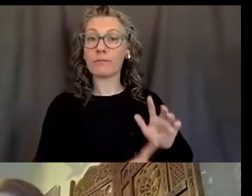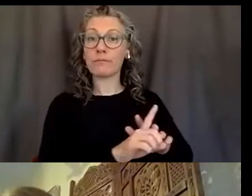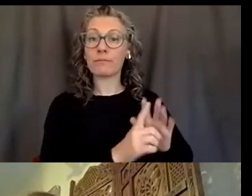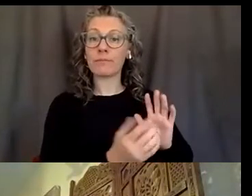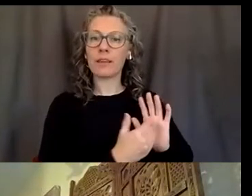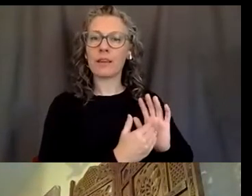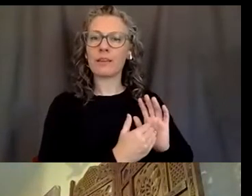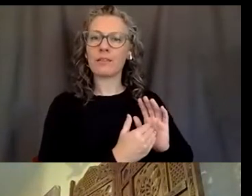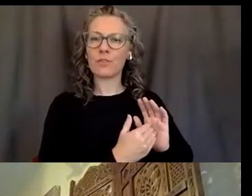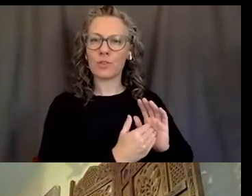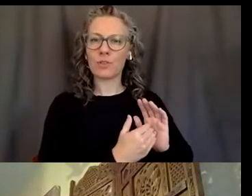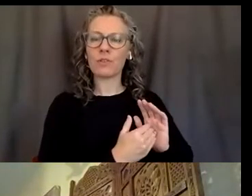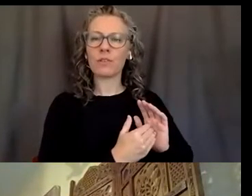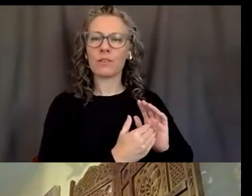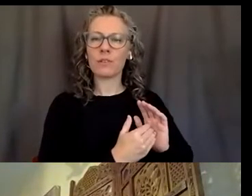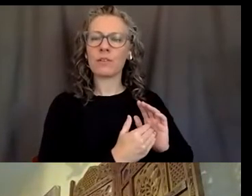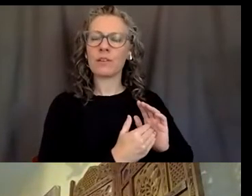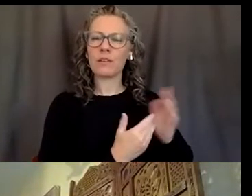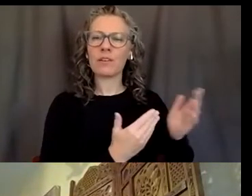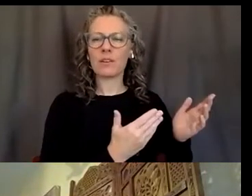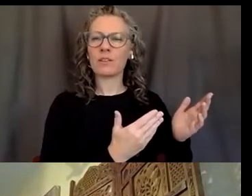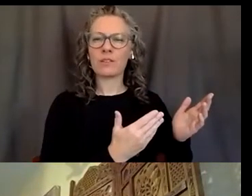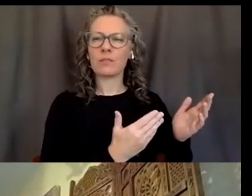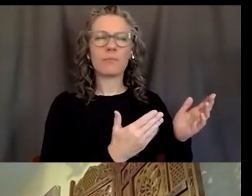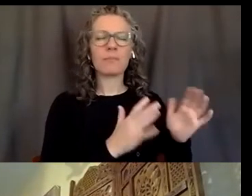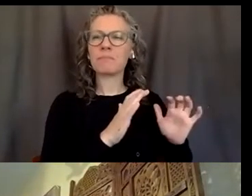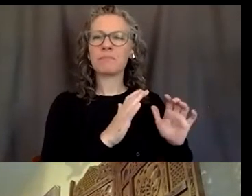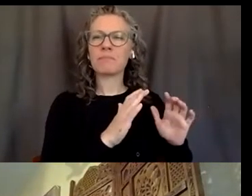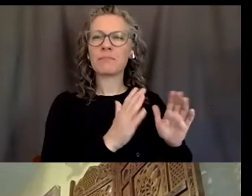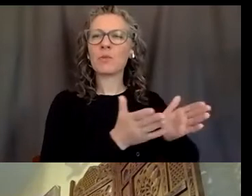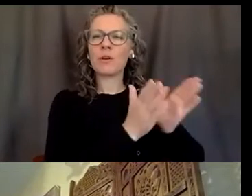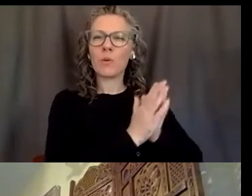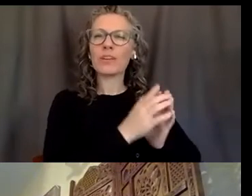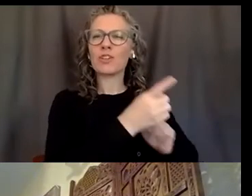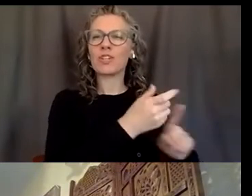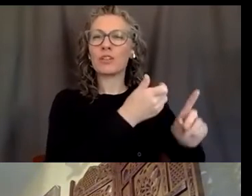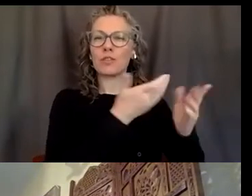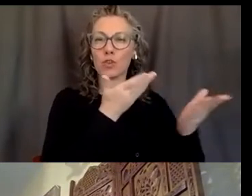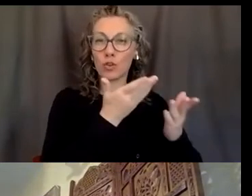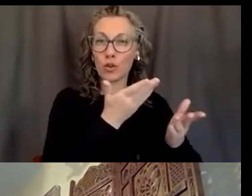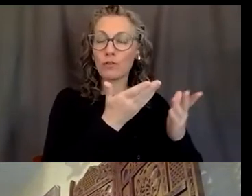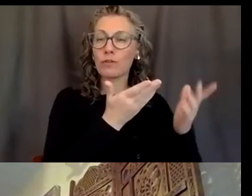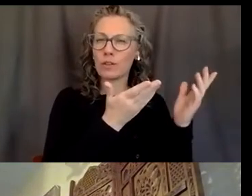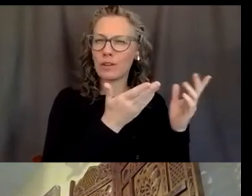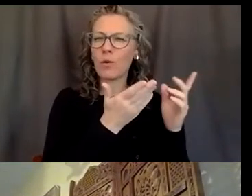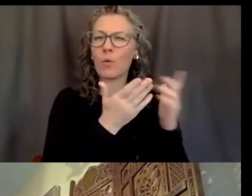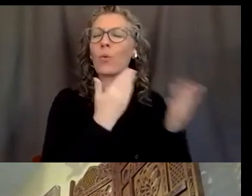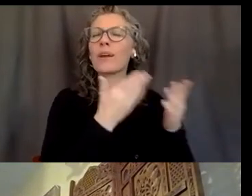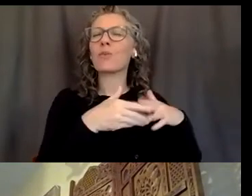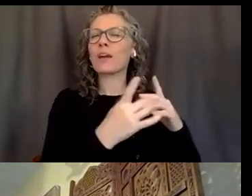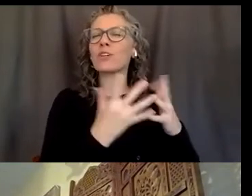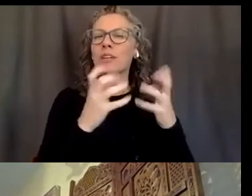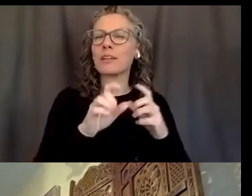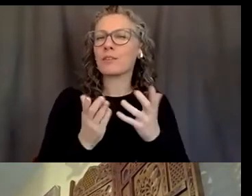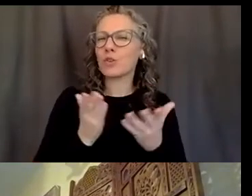just choosing to have her come back in a way of whatever ways of service to you, like of service to her. So that's like various forms, like I think